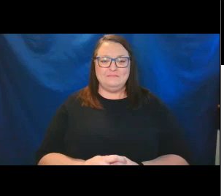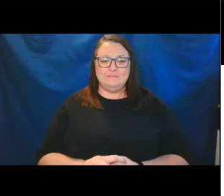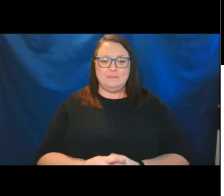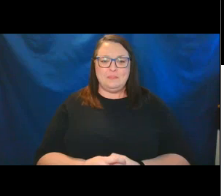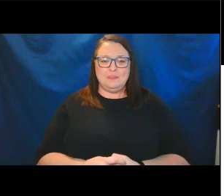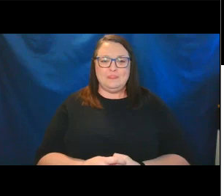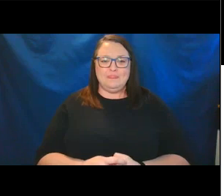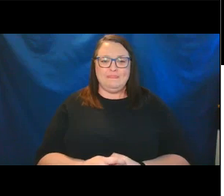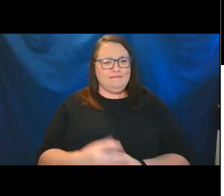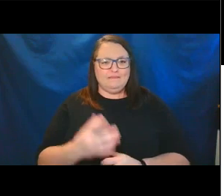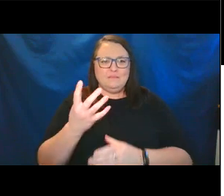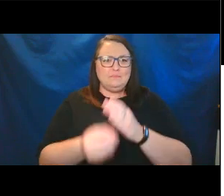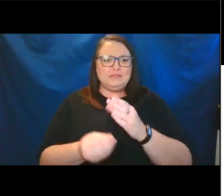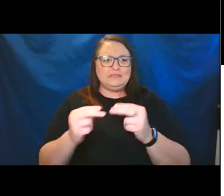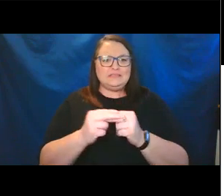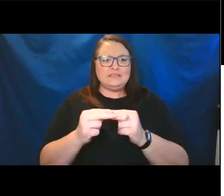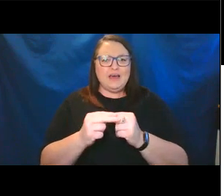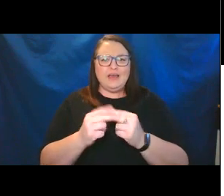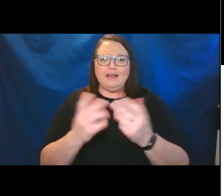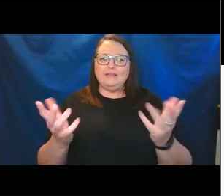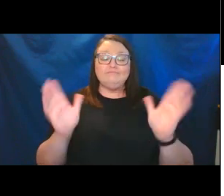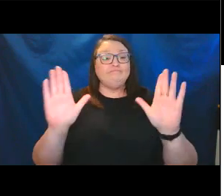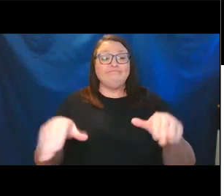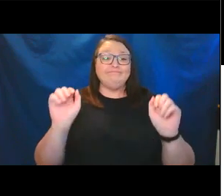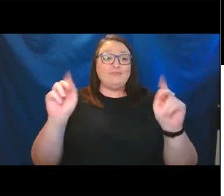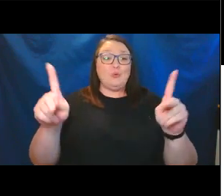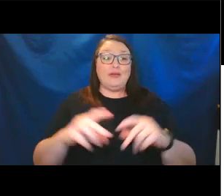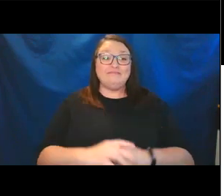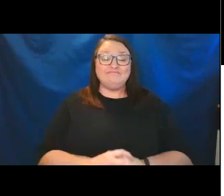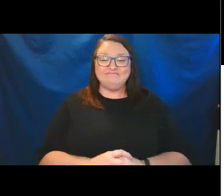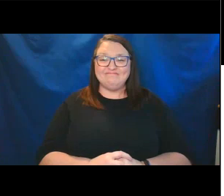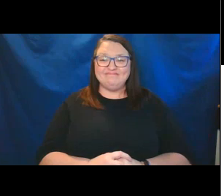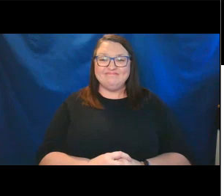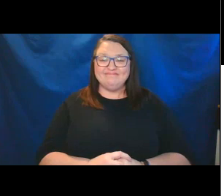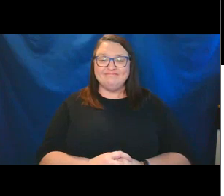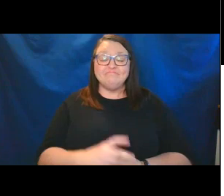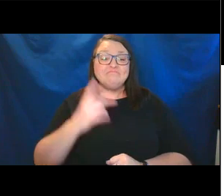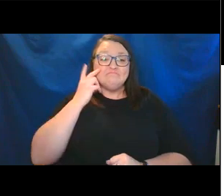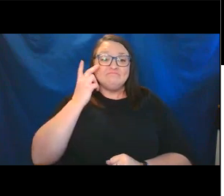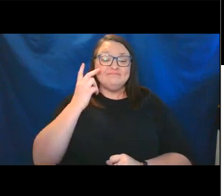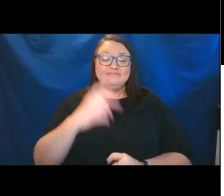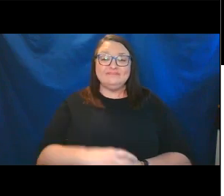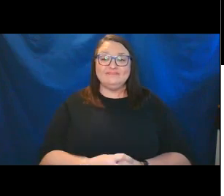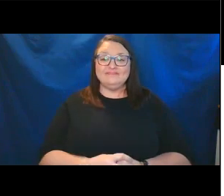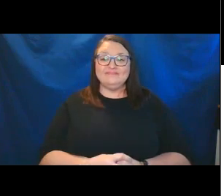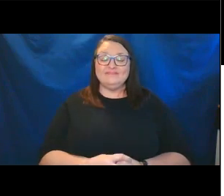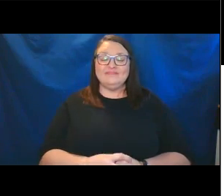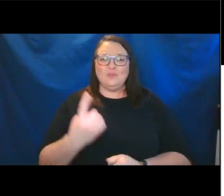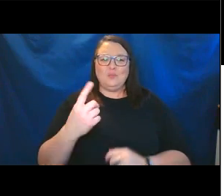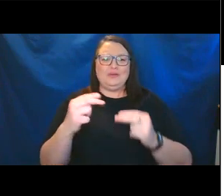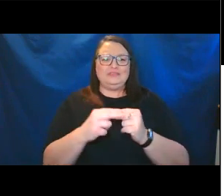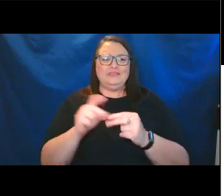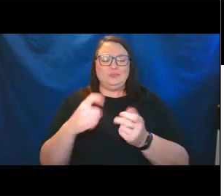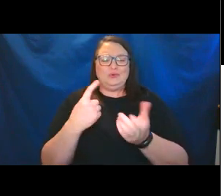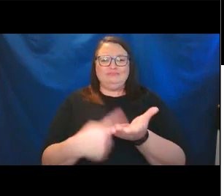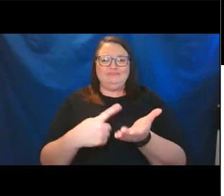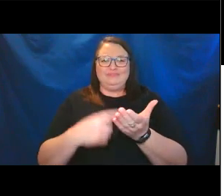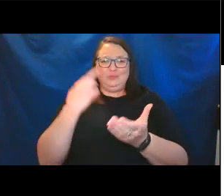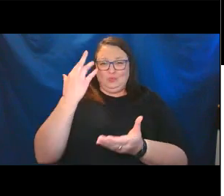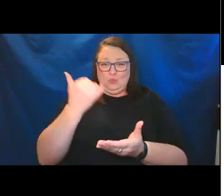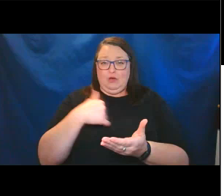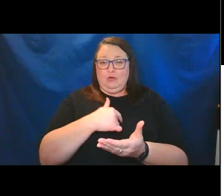Oh, are we missing? We're missing a slide. Okay. Let's see. So there was a slide that was supposed to talk about why we're doing this